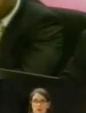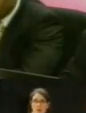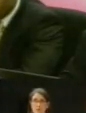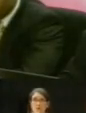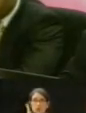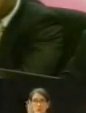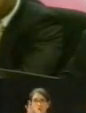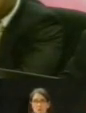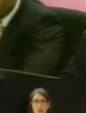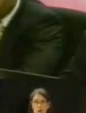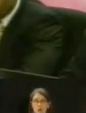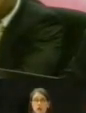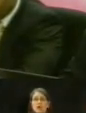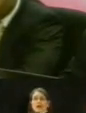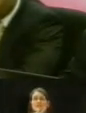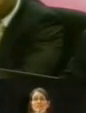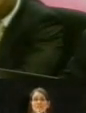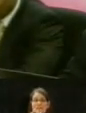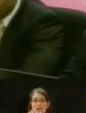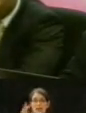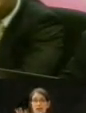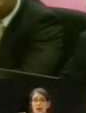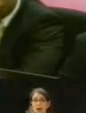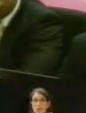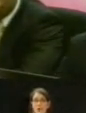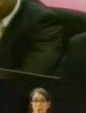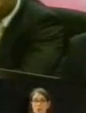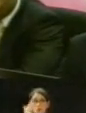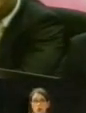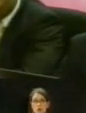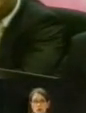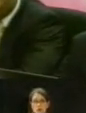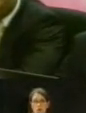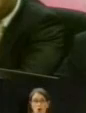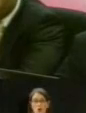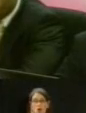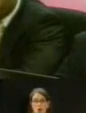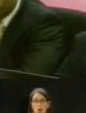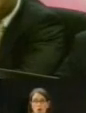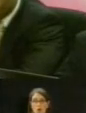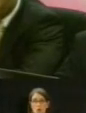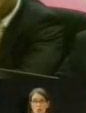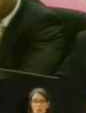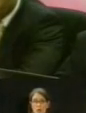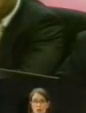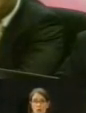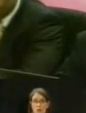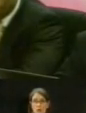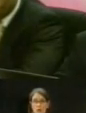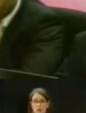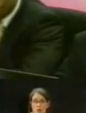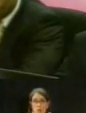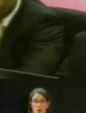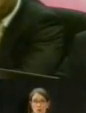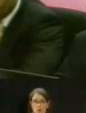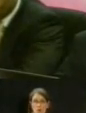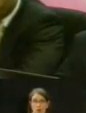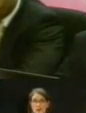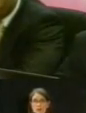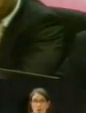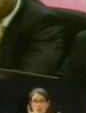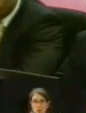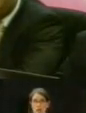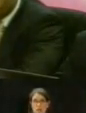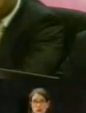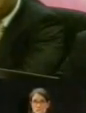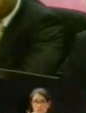voting on this. The second appointment process would start when assuming it works out, when the law director tells us